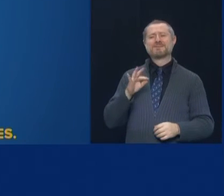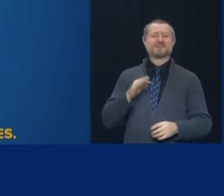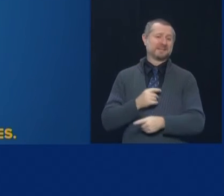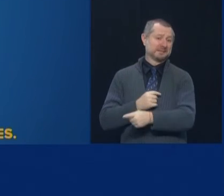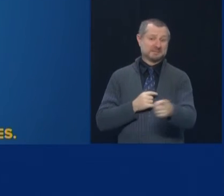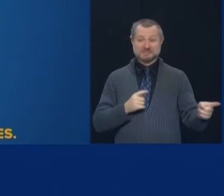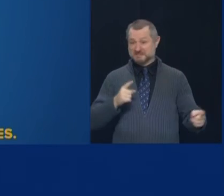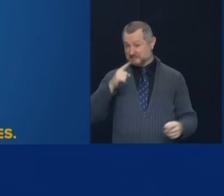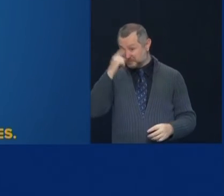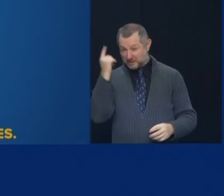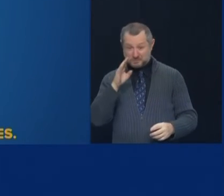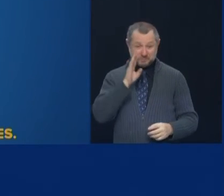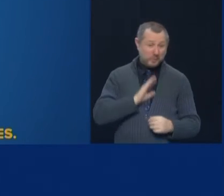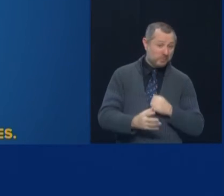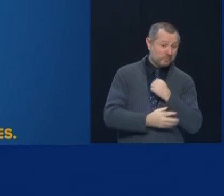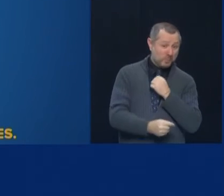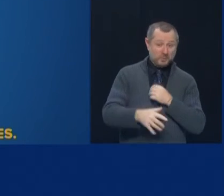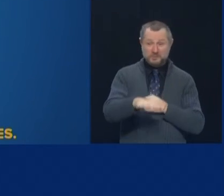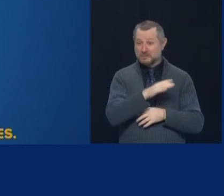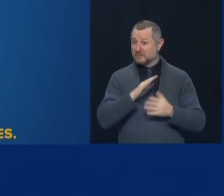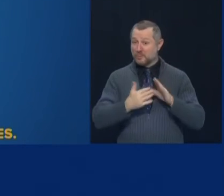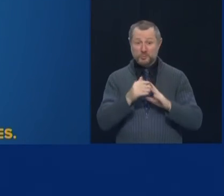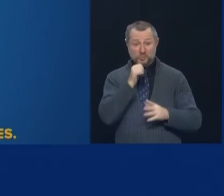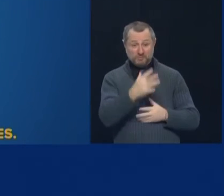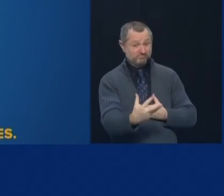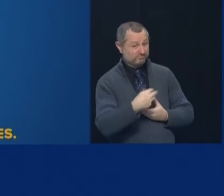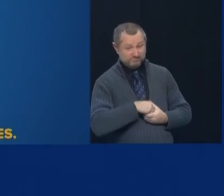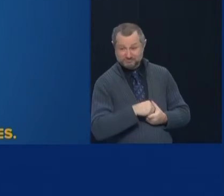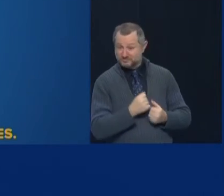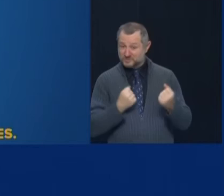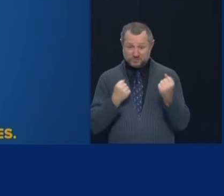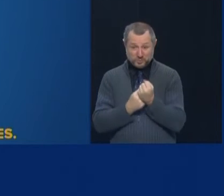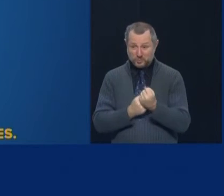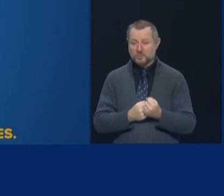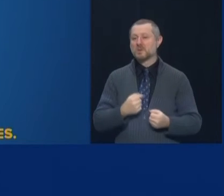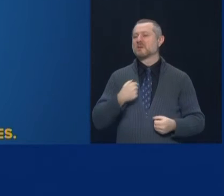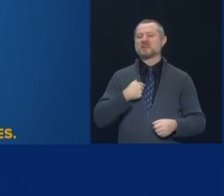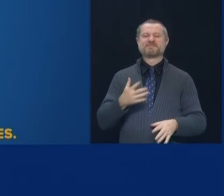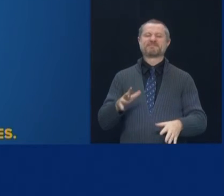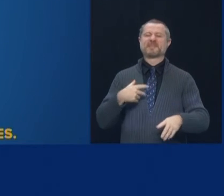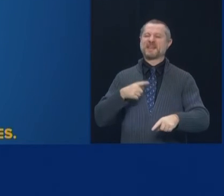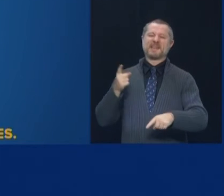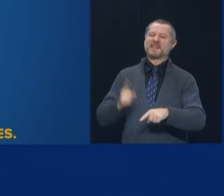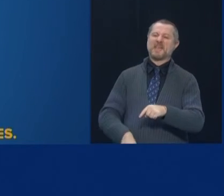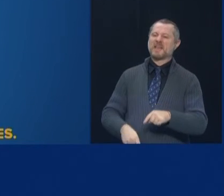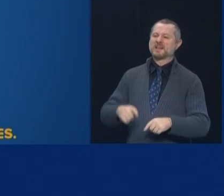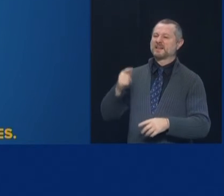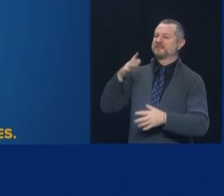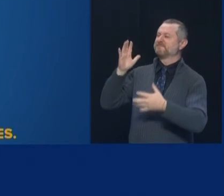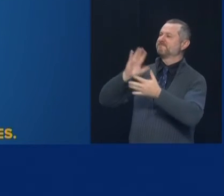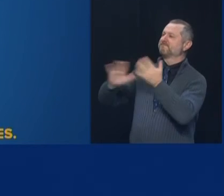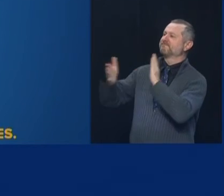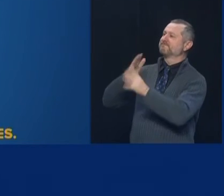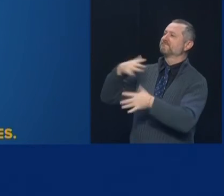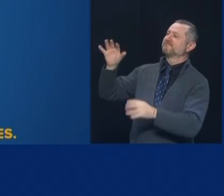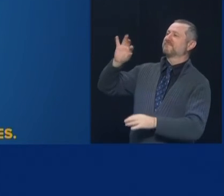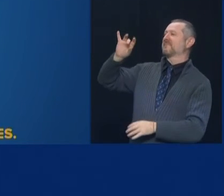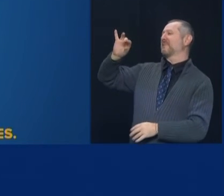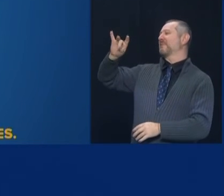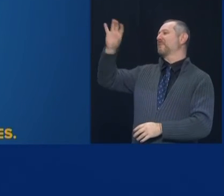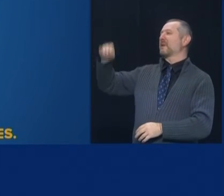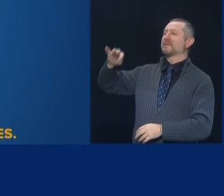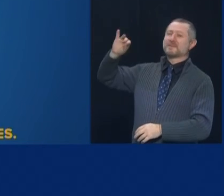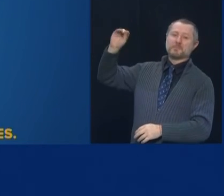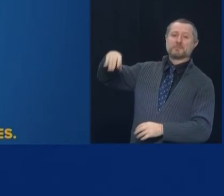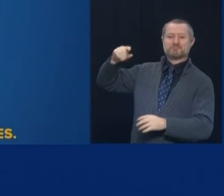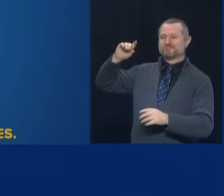Black, brown, and poor communities, you're never going to hit the goal of 75 to 85%. And that